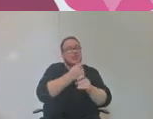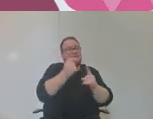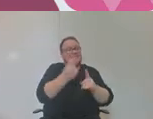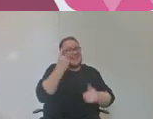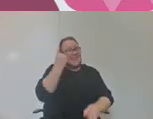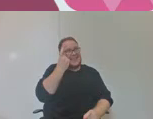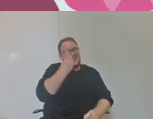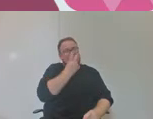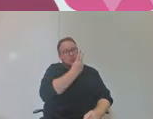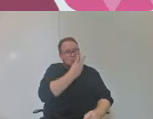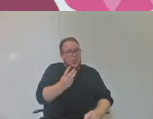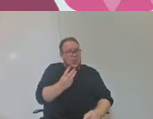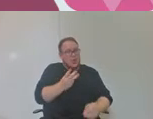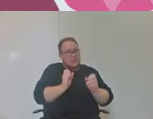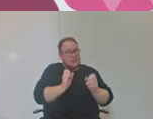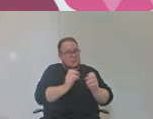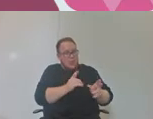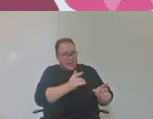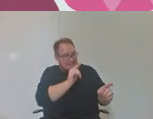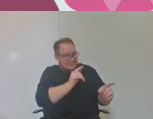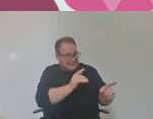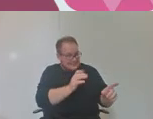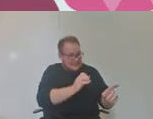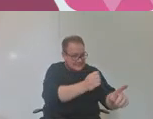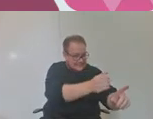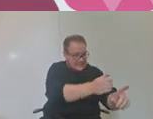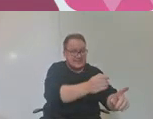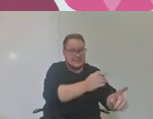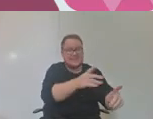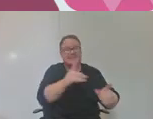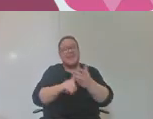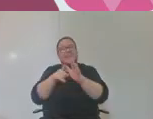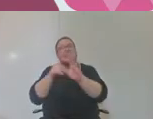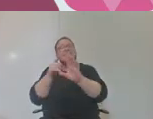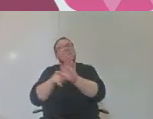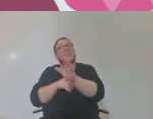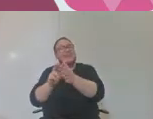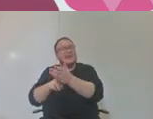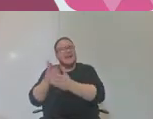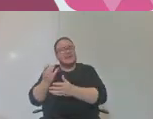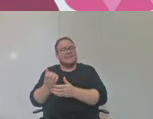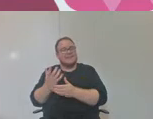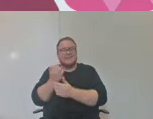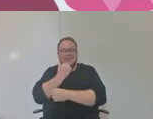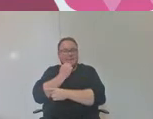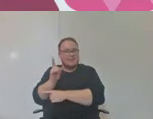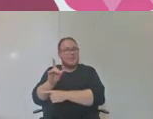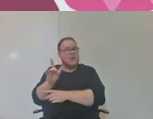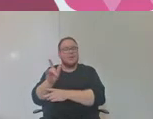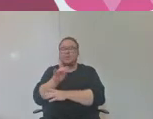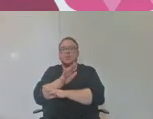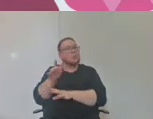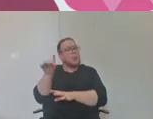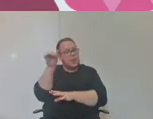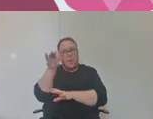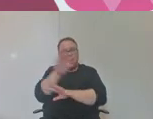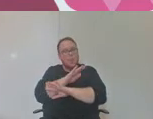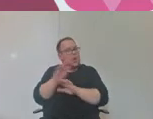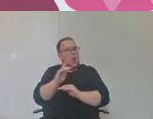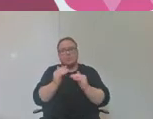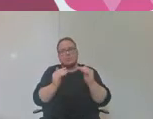way towards that. So Lynn's got the exact numbers, but we're not where we need to be nationally in terms of GP recruitment, and I don't